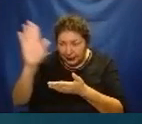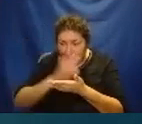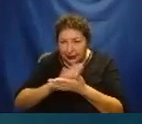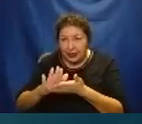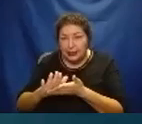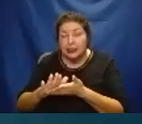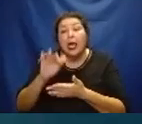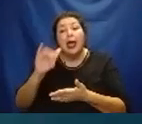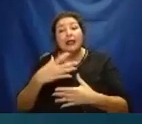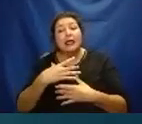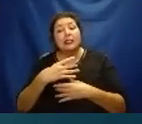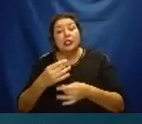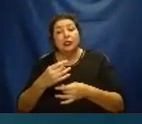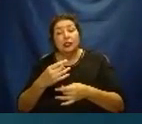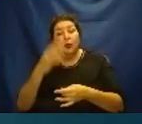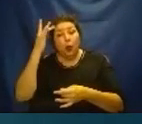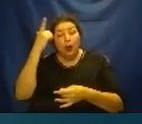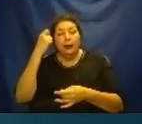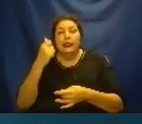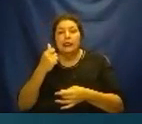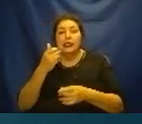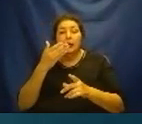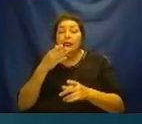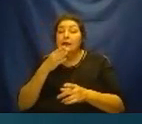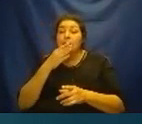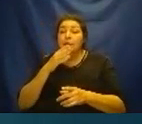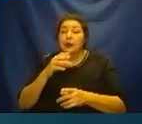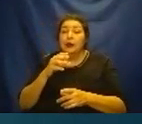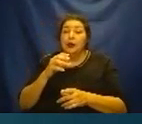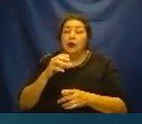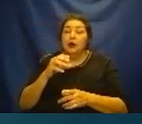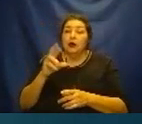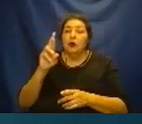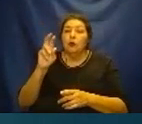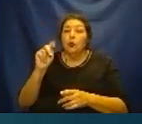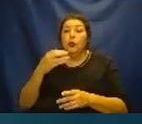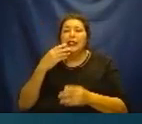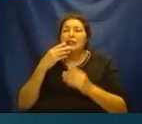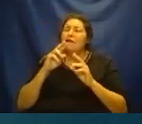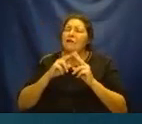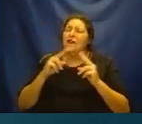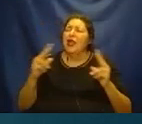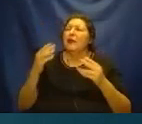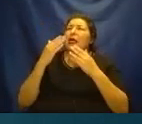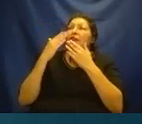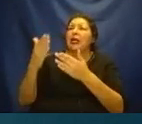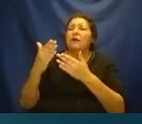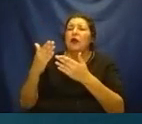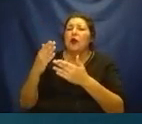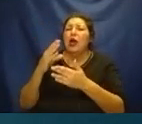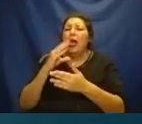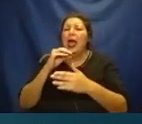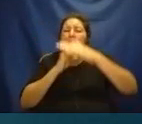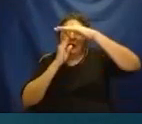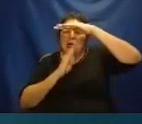really interesting, because she is very thankful, very humble in